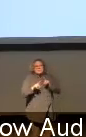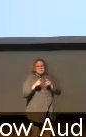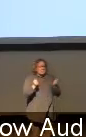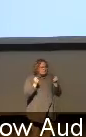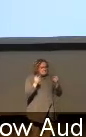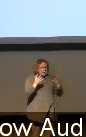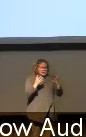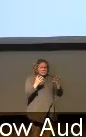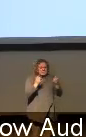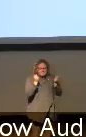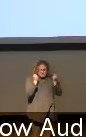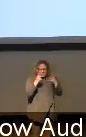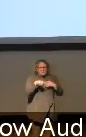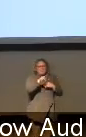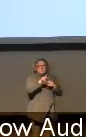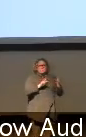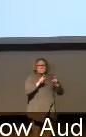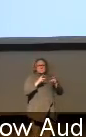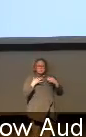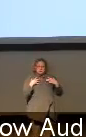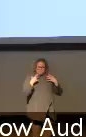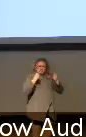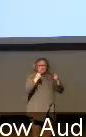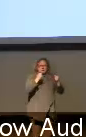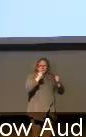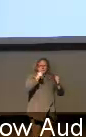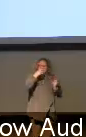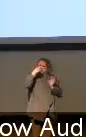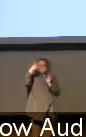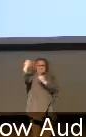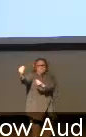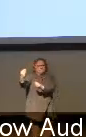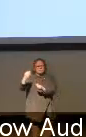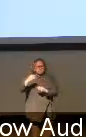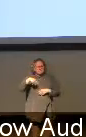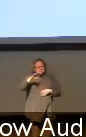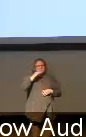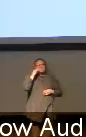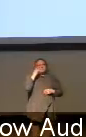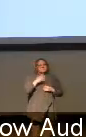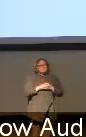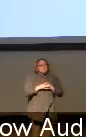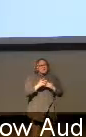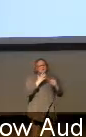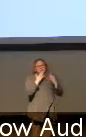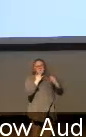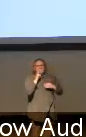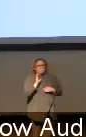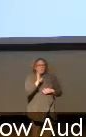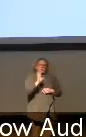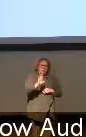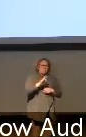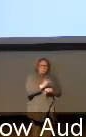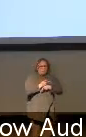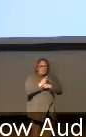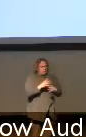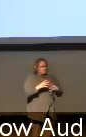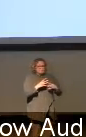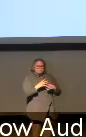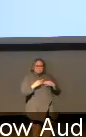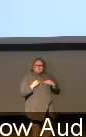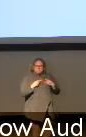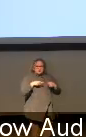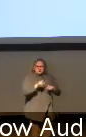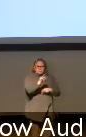repeat, many have walked out and have been very grateful for the care they have received in the RICU and beyond. I want